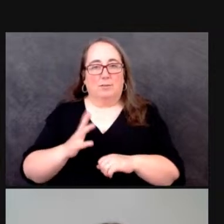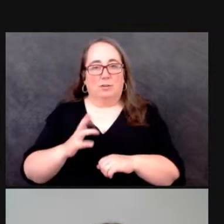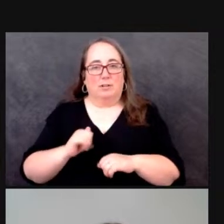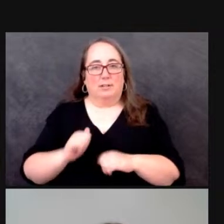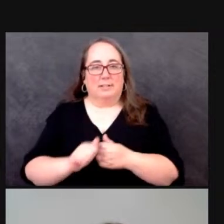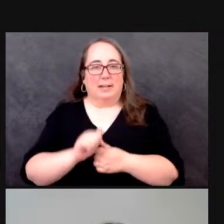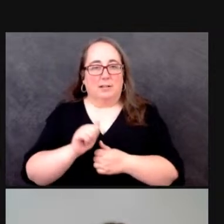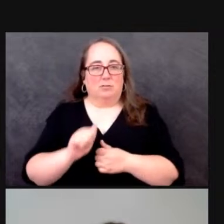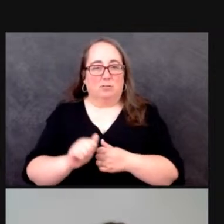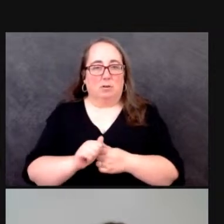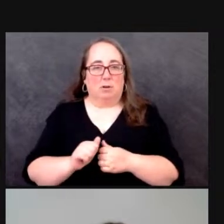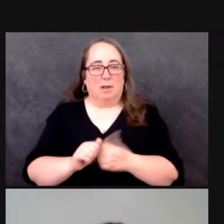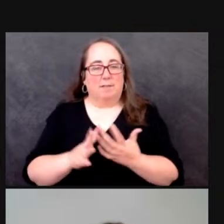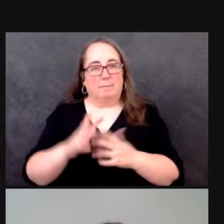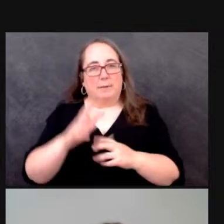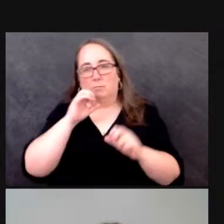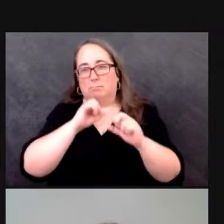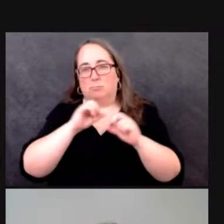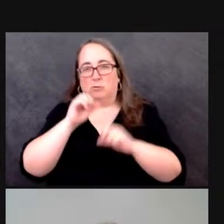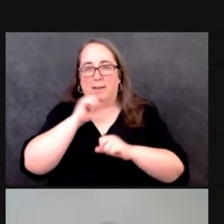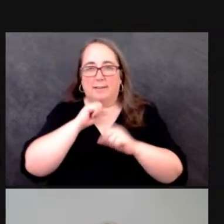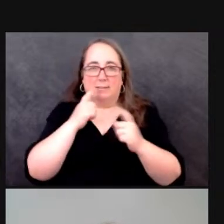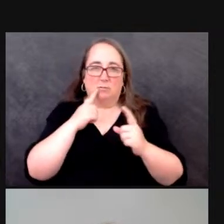been trying and triumphant.